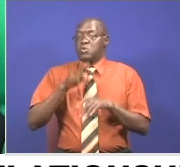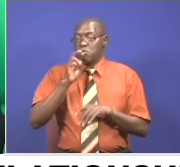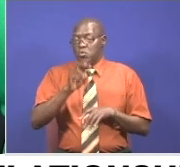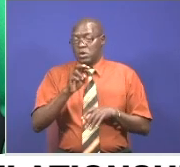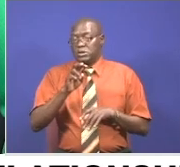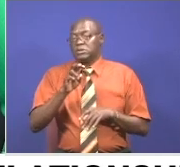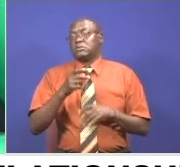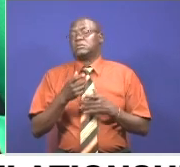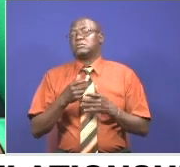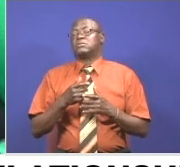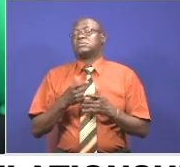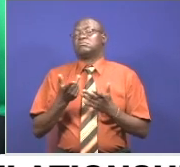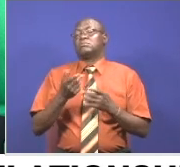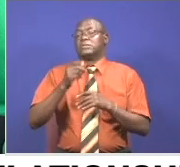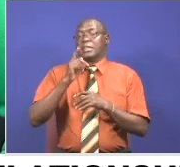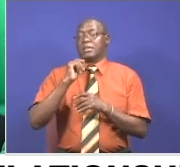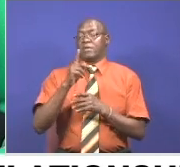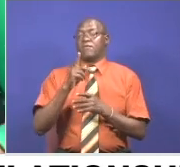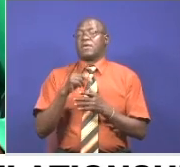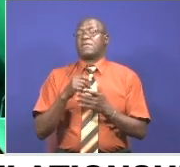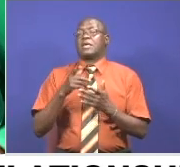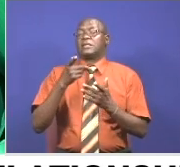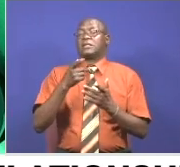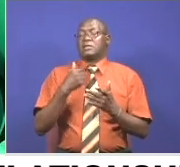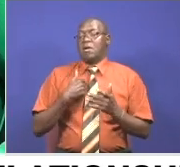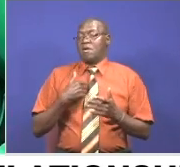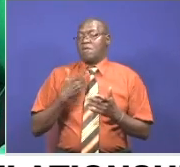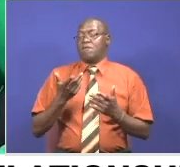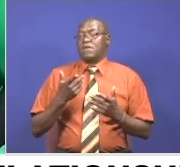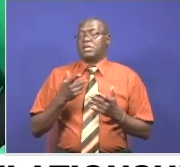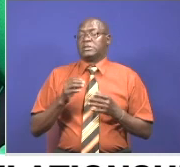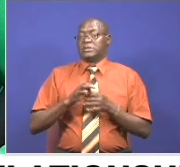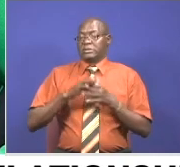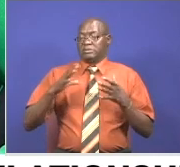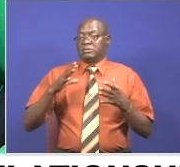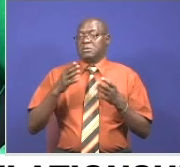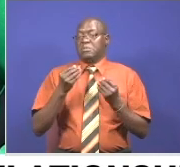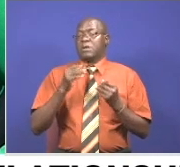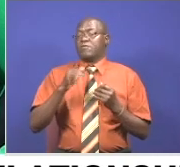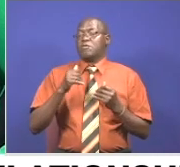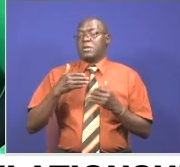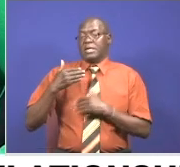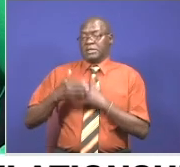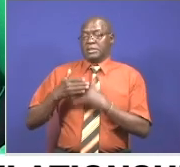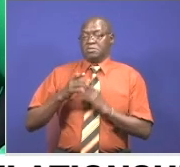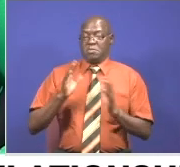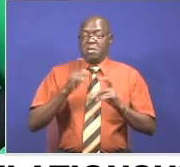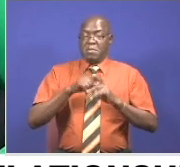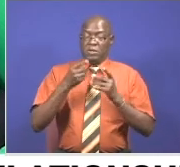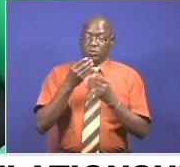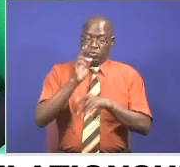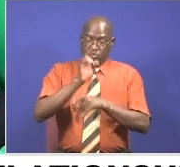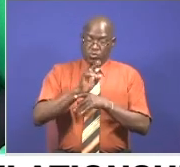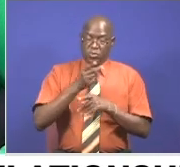electricity, there's money is everywhere. So you cannot detach money from the relationship. But then you can use that money to enhance